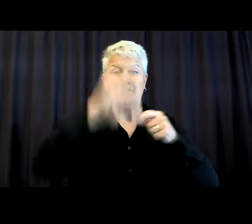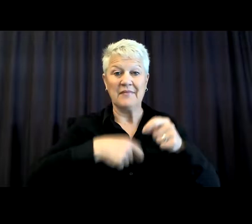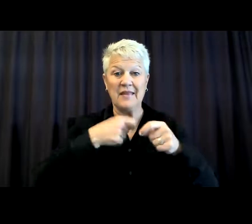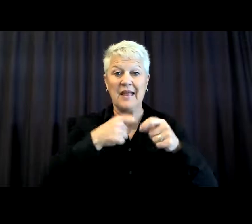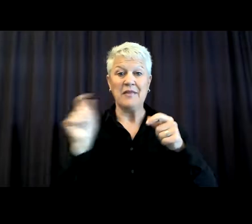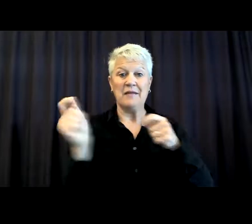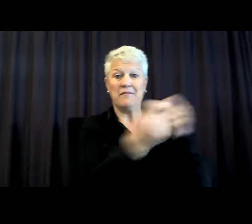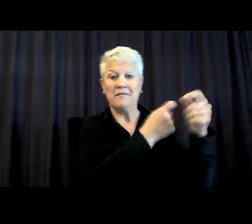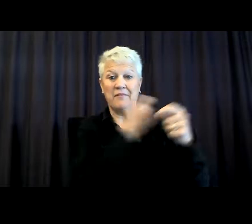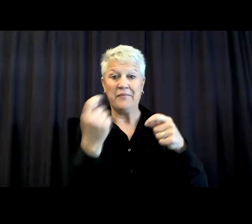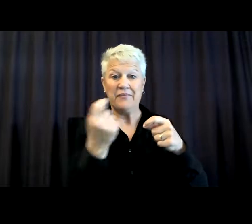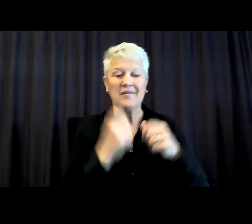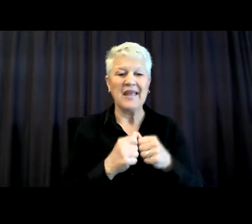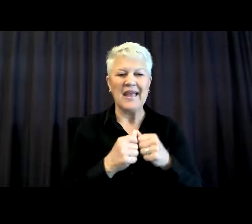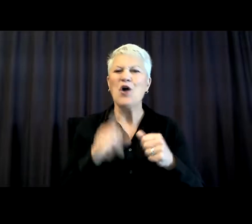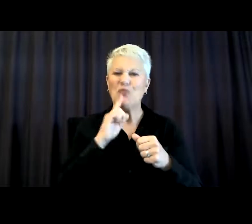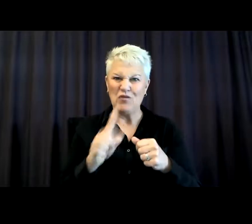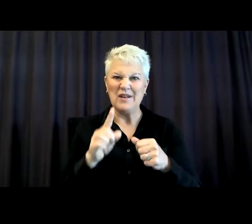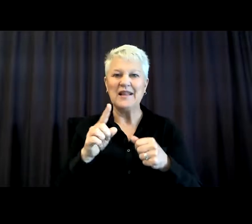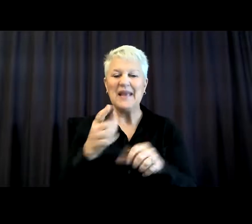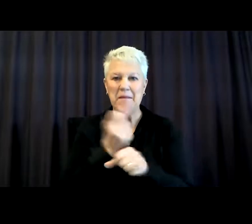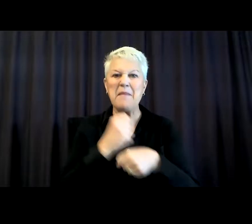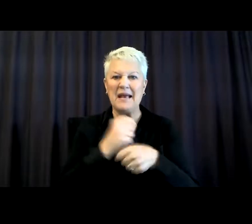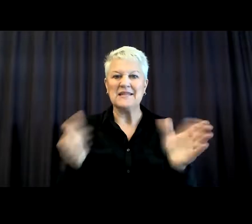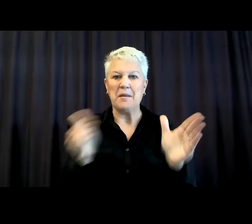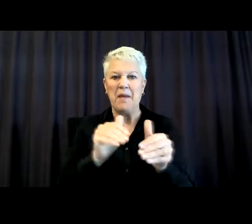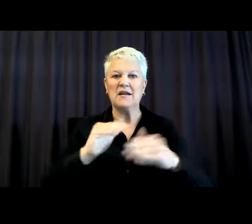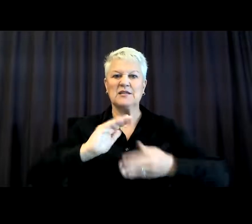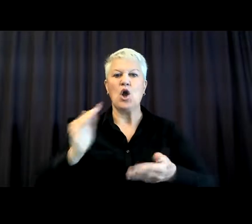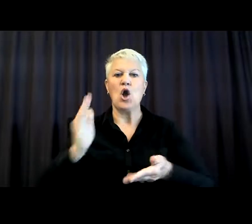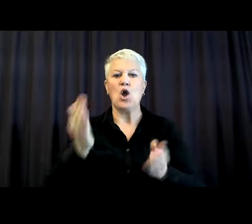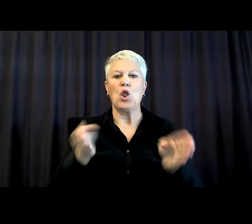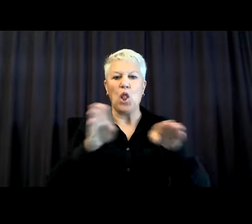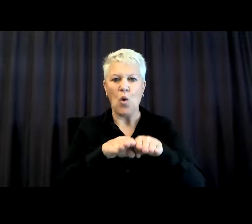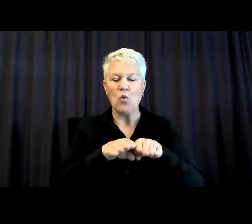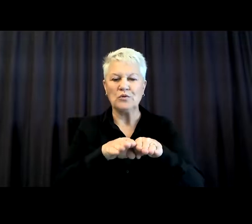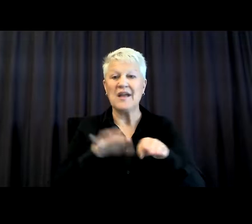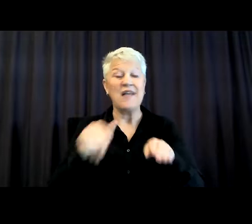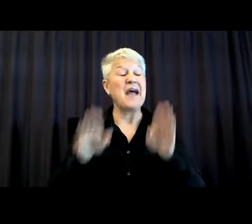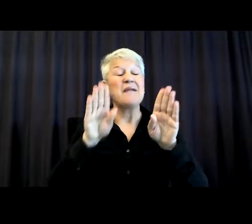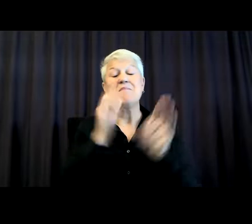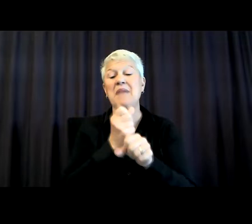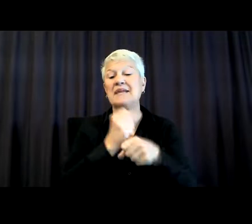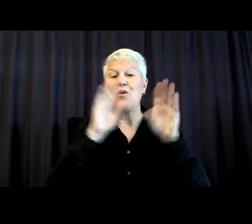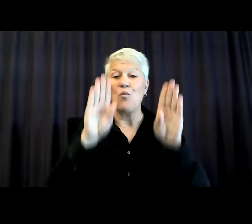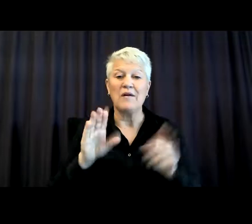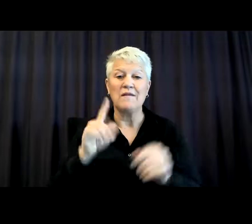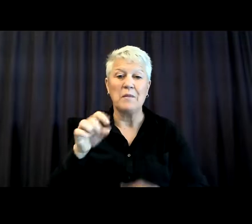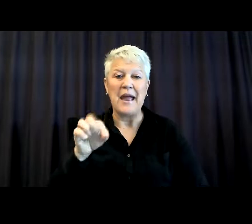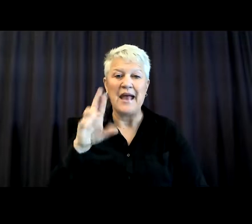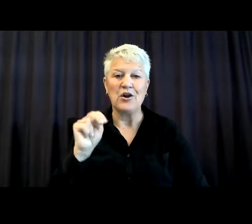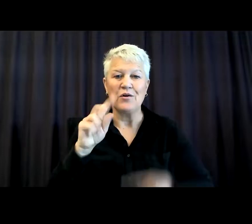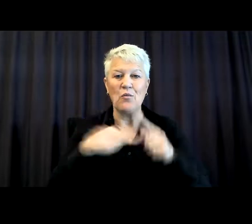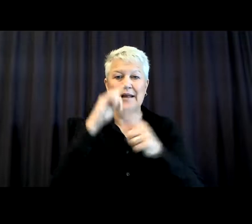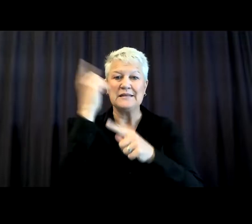the other way, and it really secures the box closed, and it makes a wonderful, wonderful pattern when it